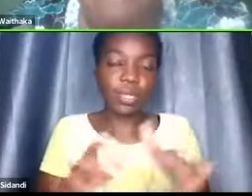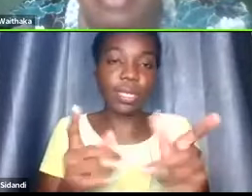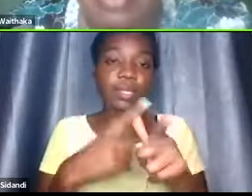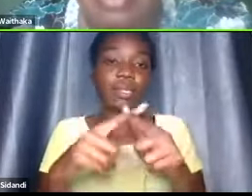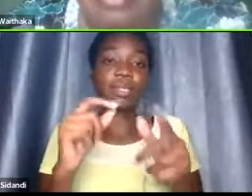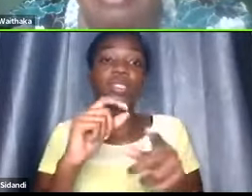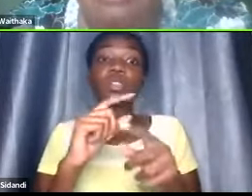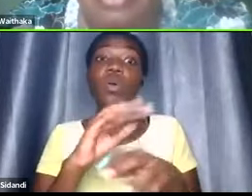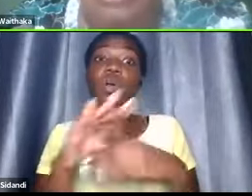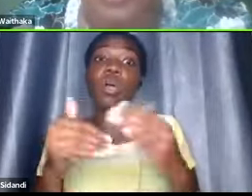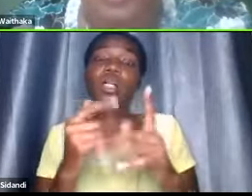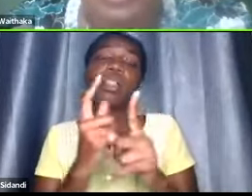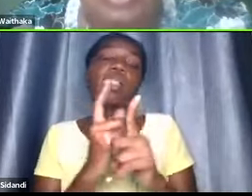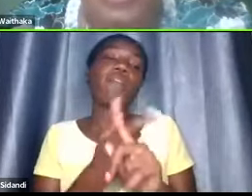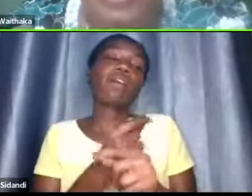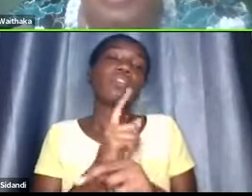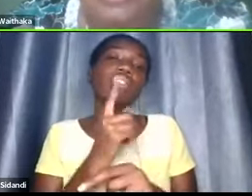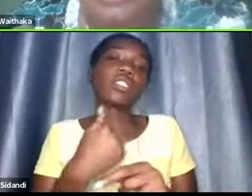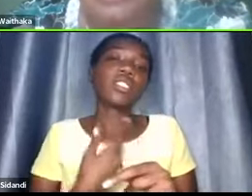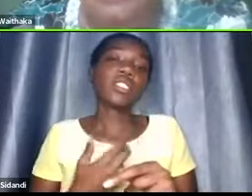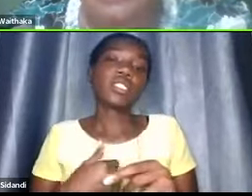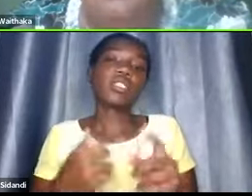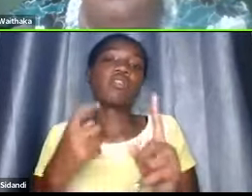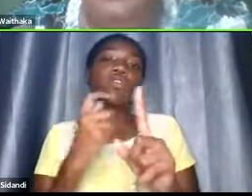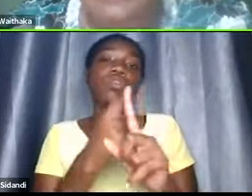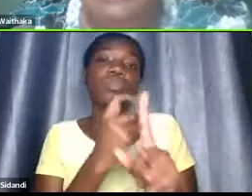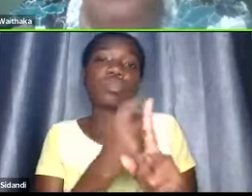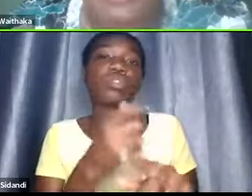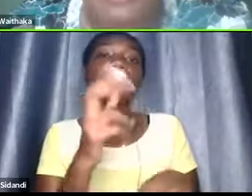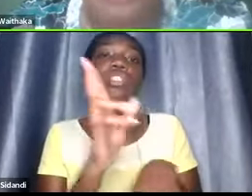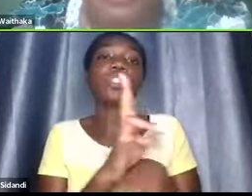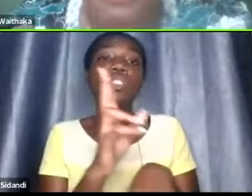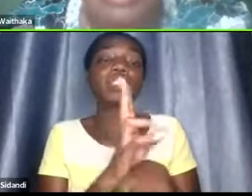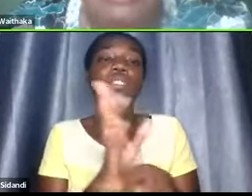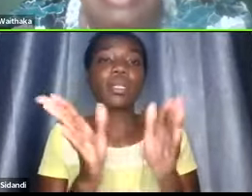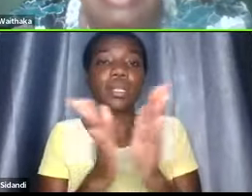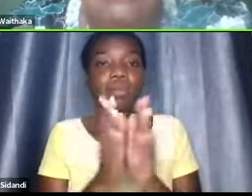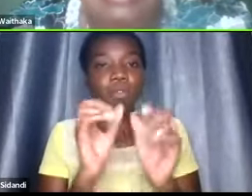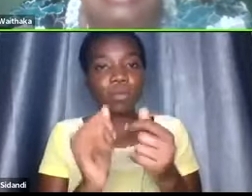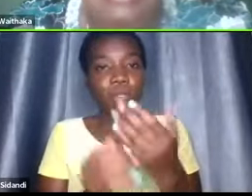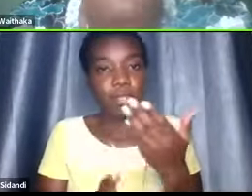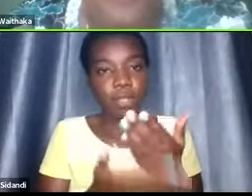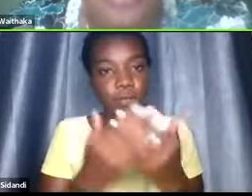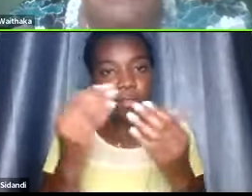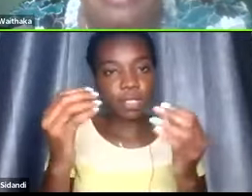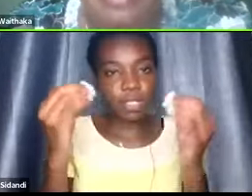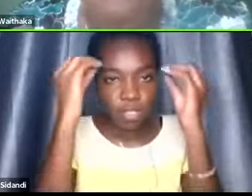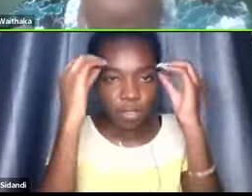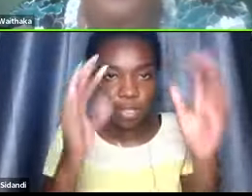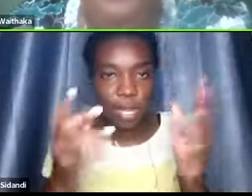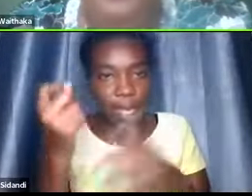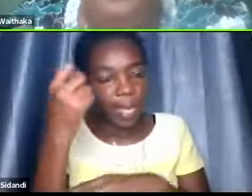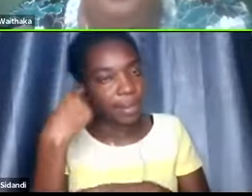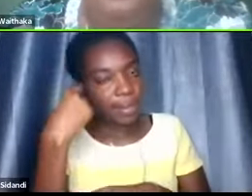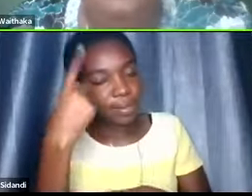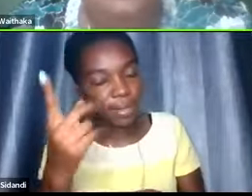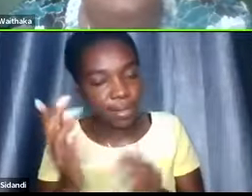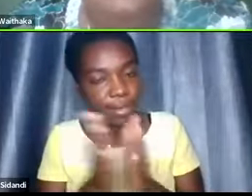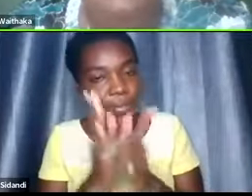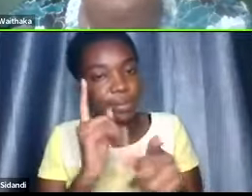have our tools that we use that we help students understand. And when they come for this